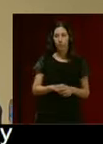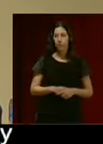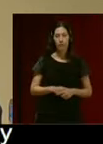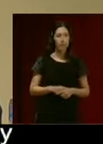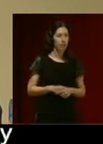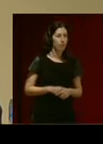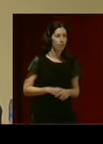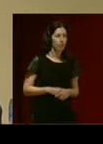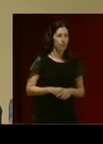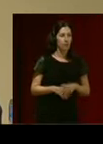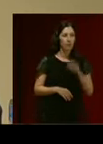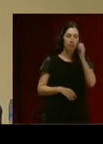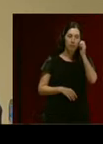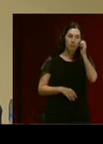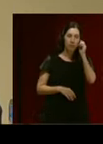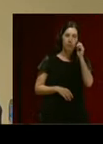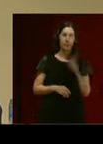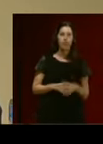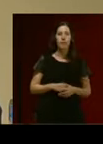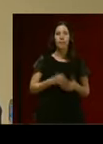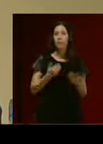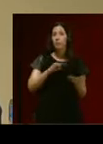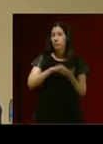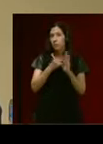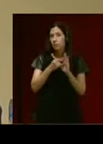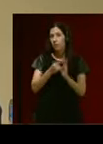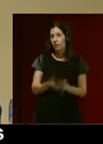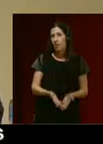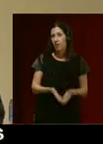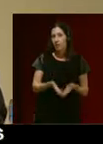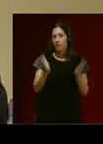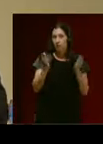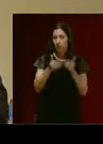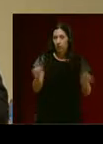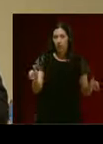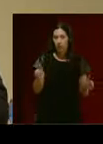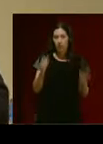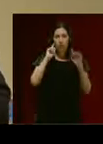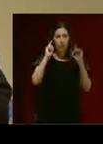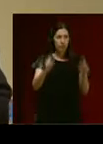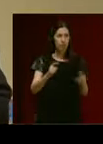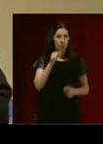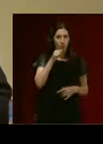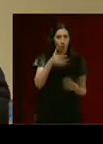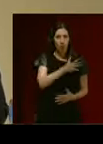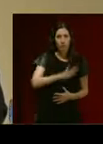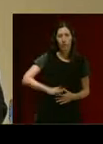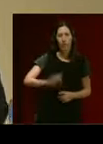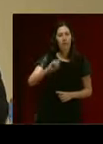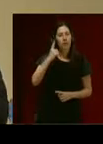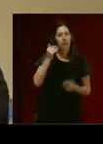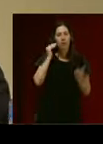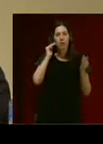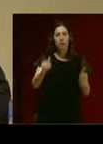future we will manage to assist in the accomplishment of numerous tasks. This is an open